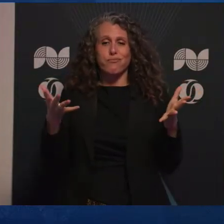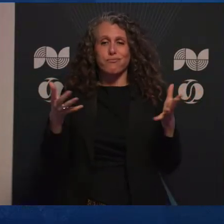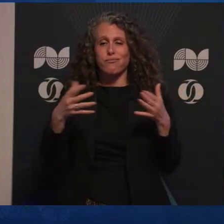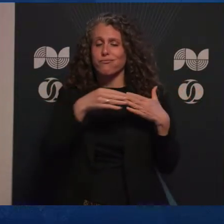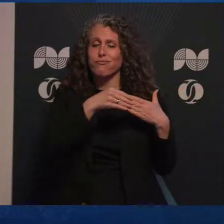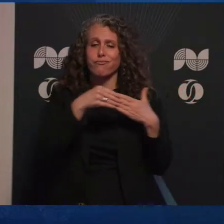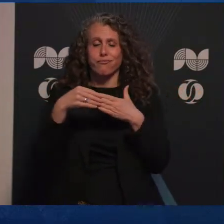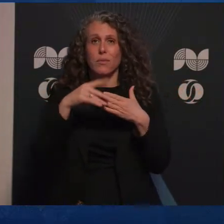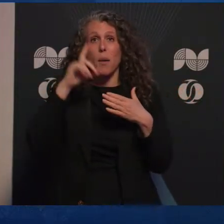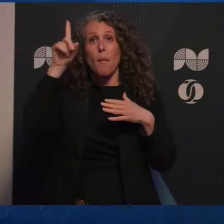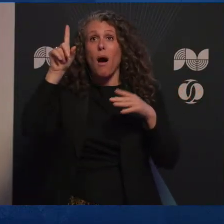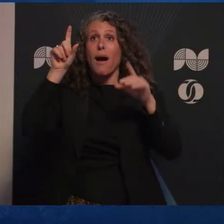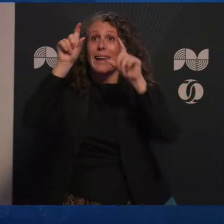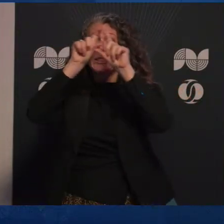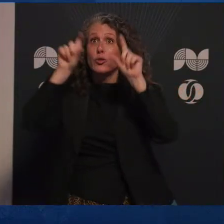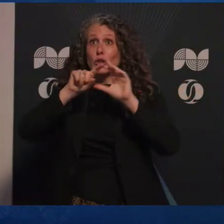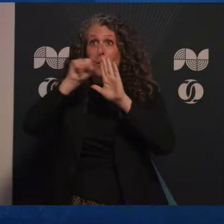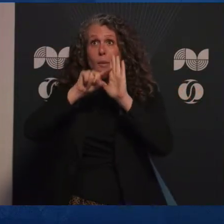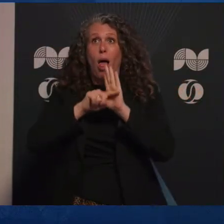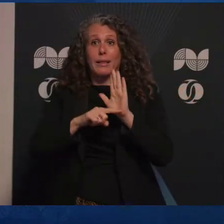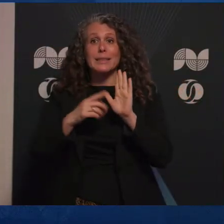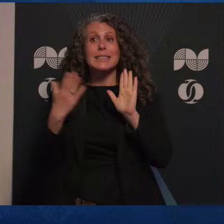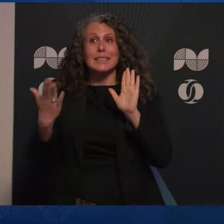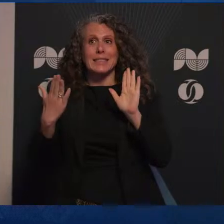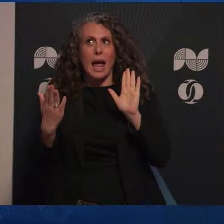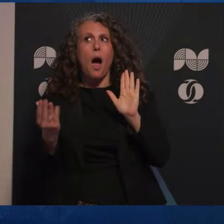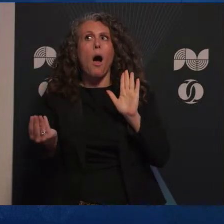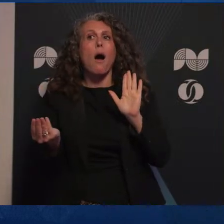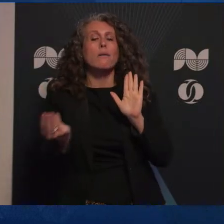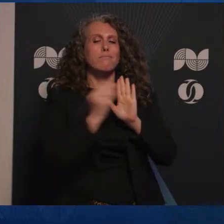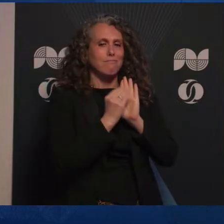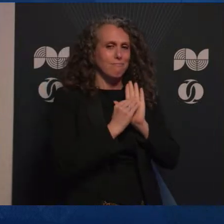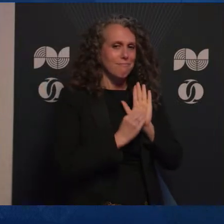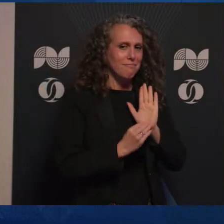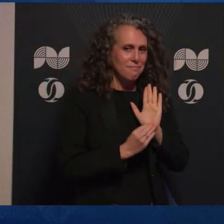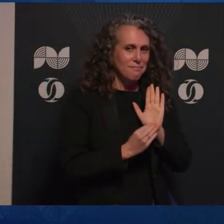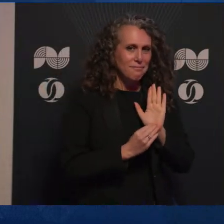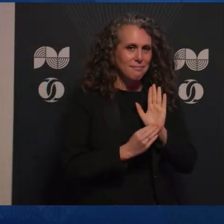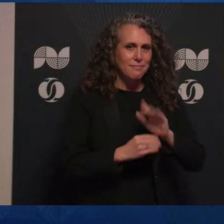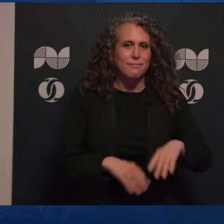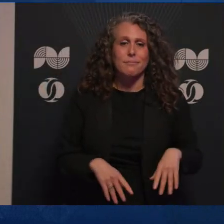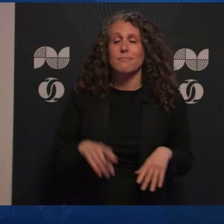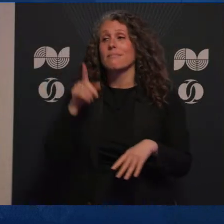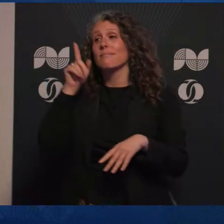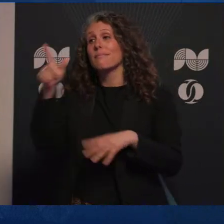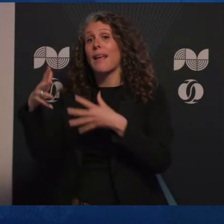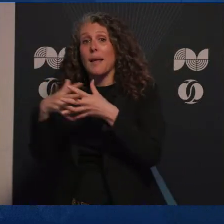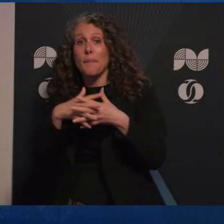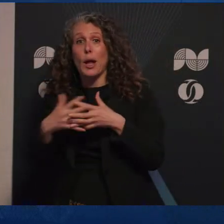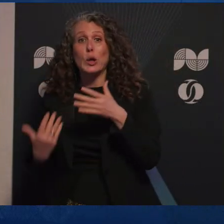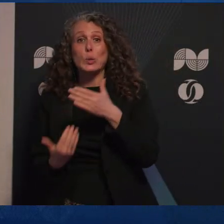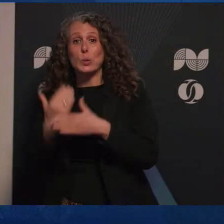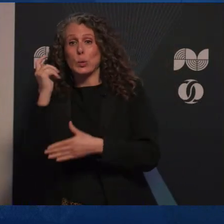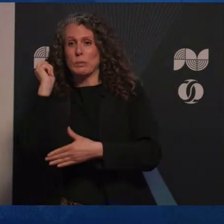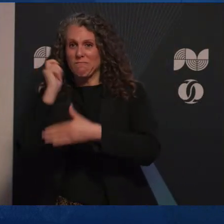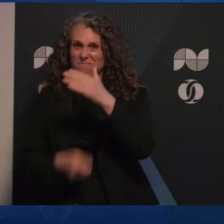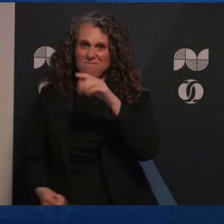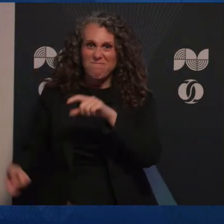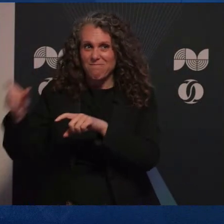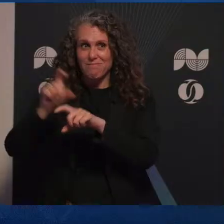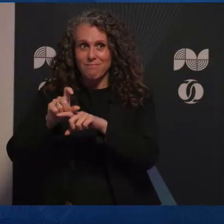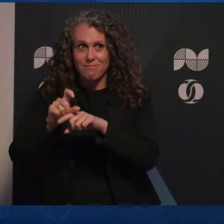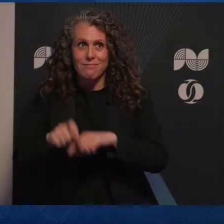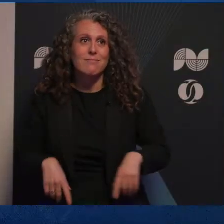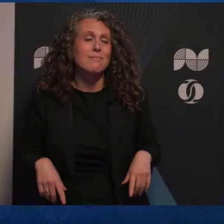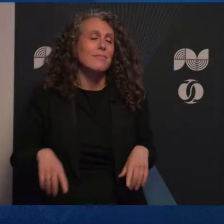policies are very much back. So if you think about the recent introduction of the tariffs in the US, Europe's Critical Raw